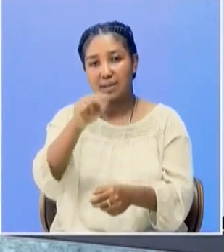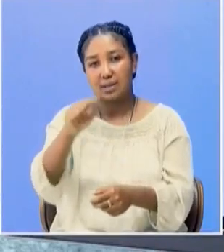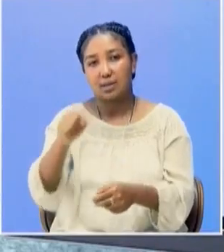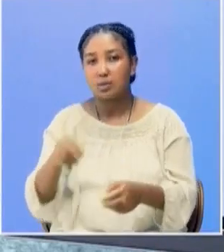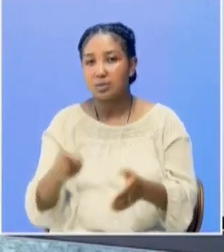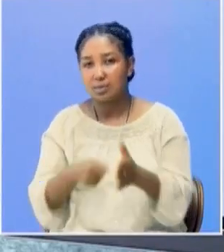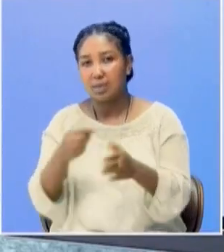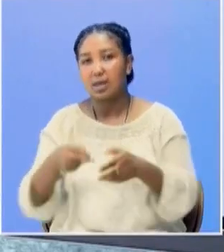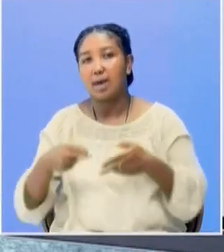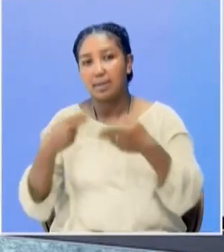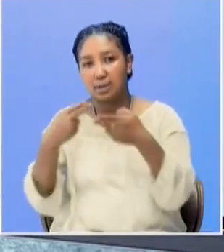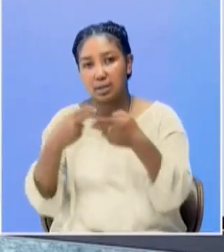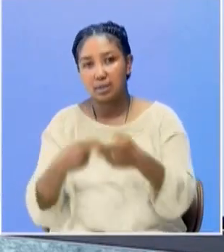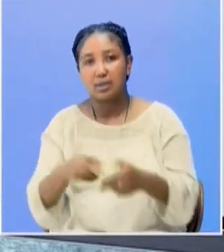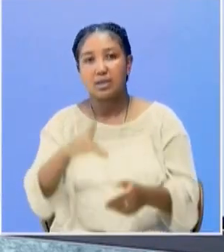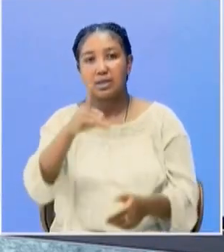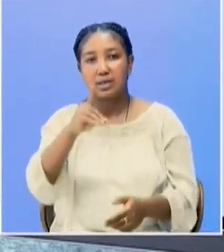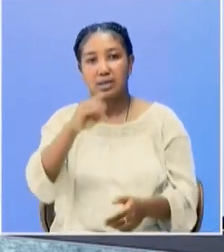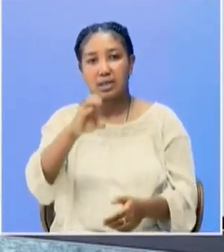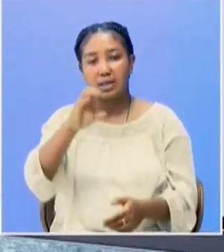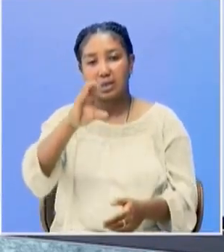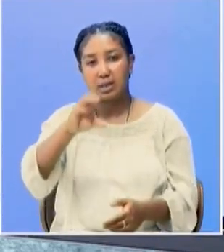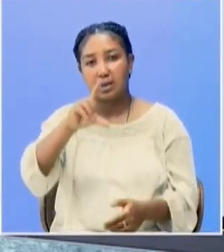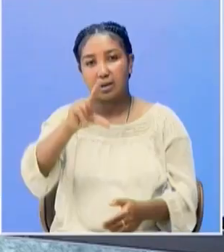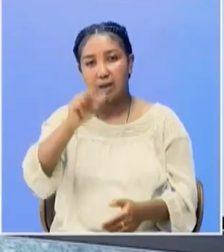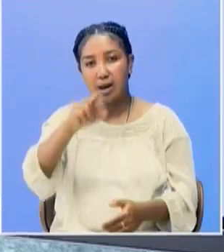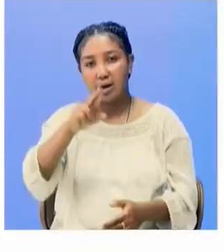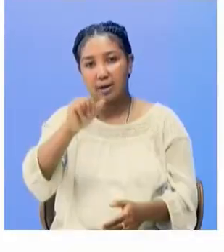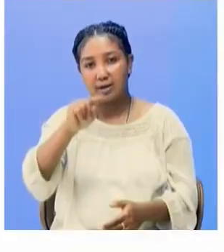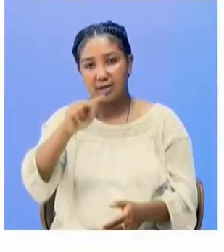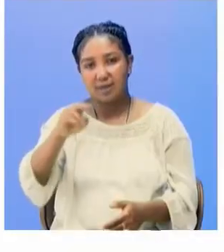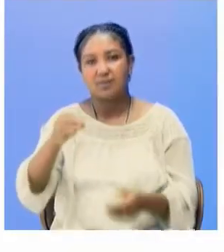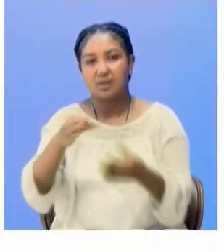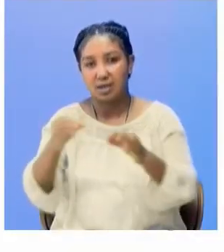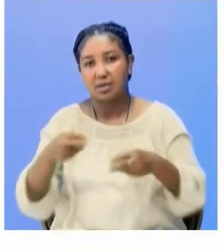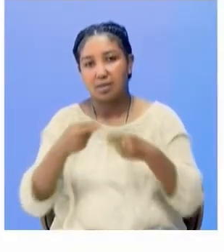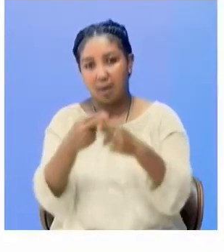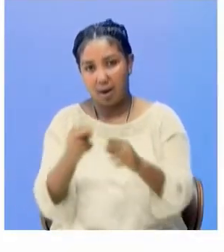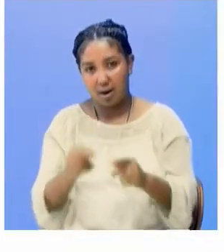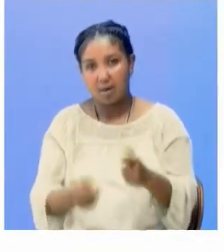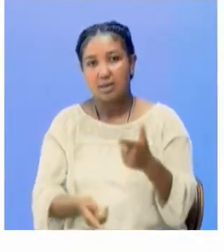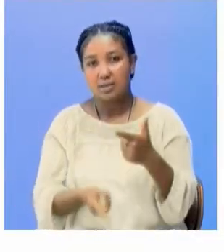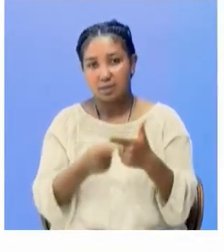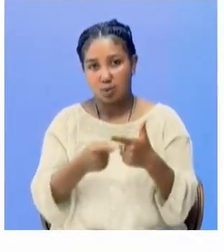said declarative sentence. The second one,